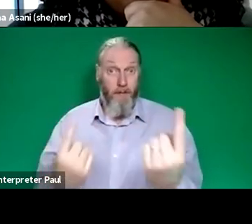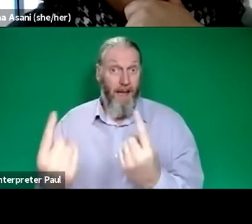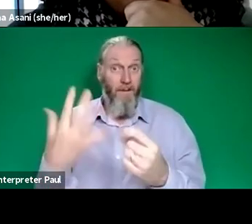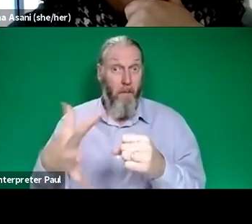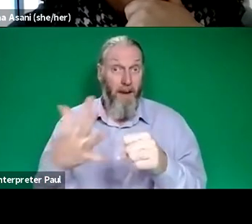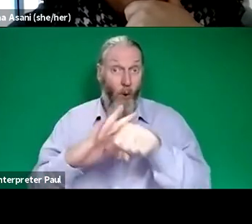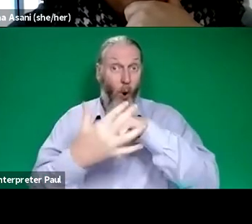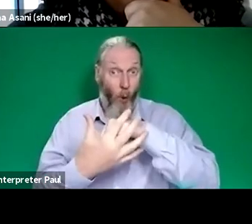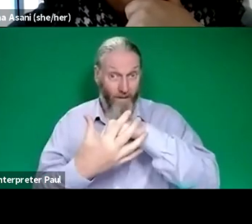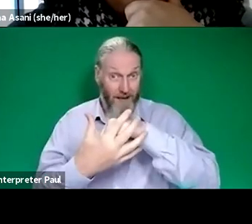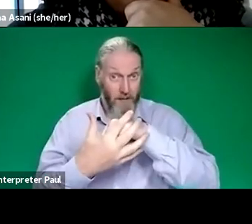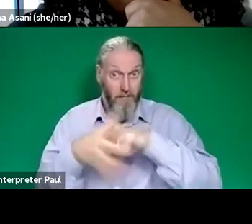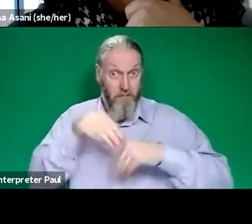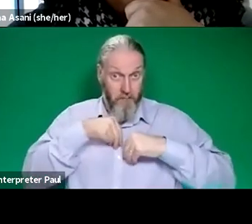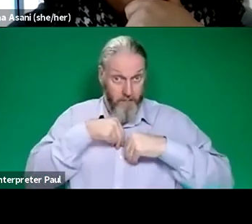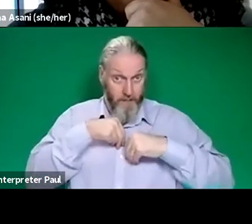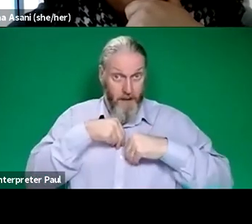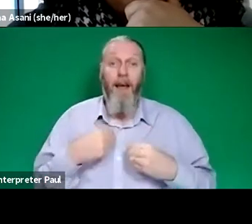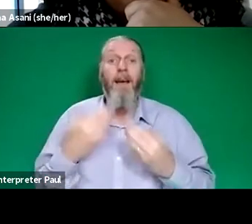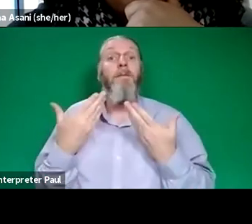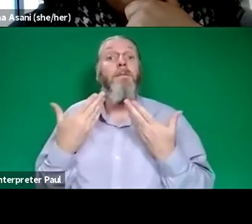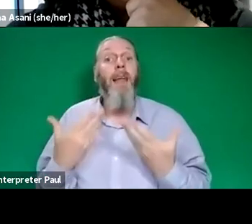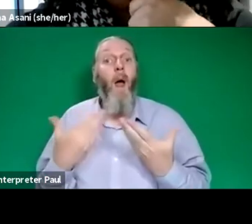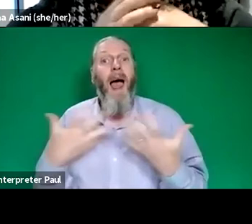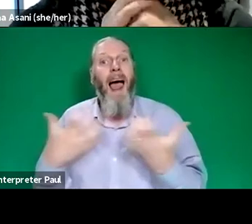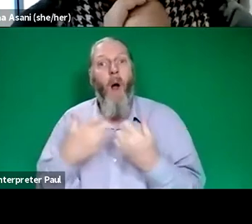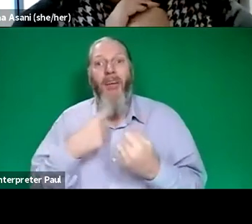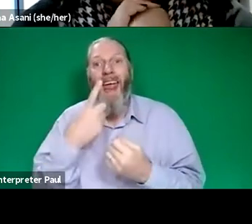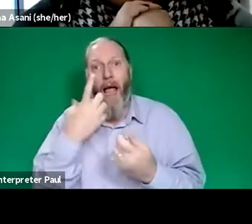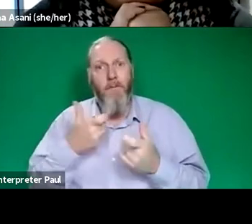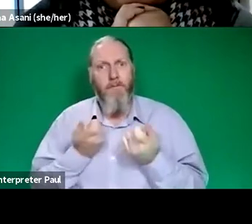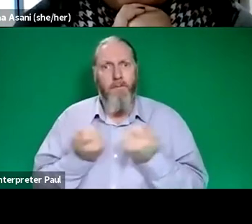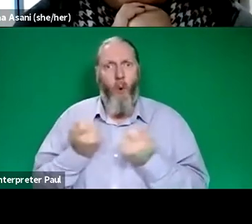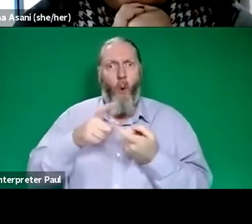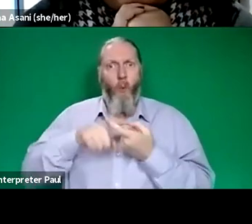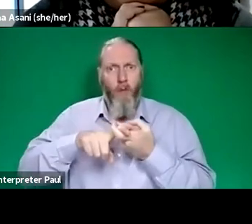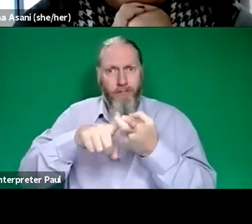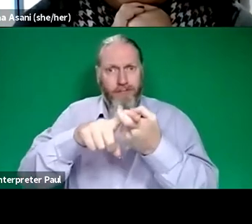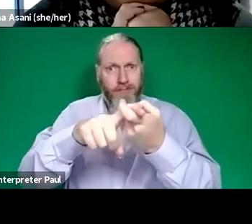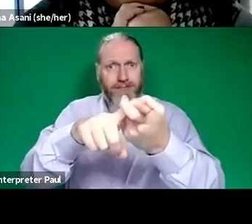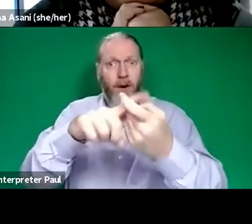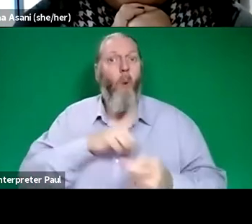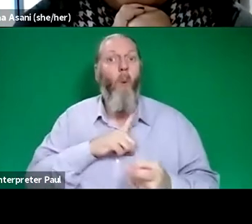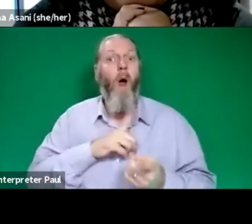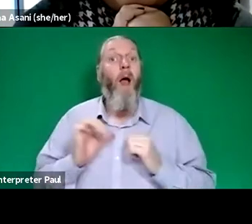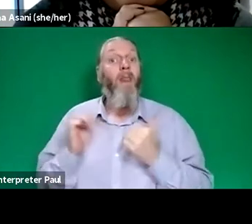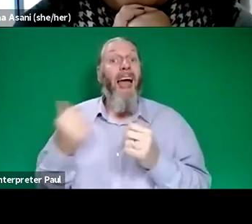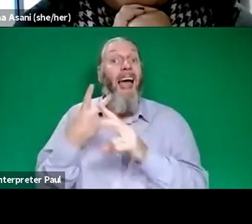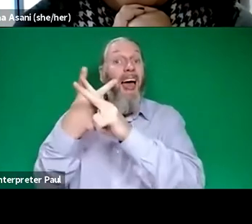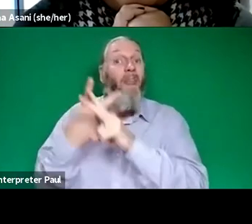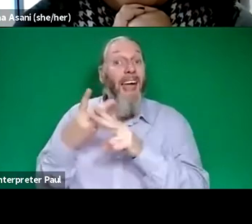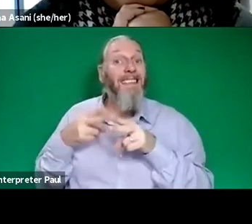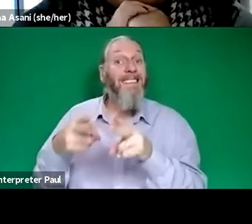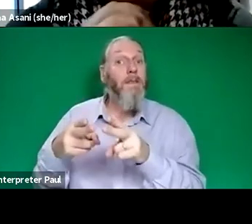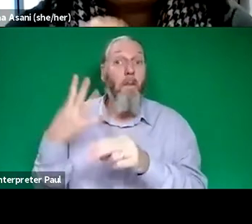impact of it, which the healthcare system is still trying to catch up on as well. So yeah, I just want to really echo all of what's been said, really